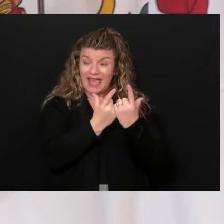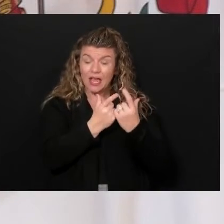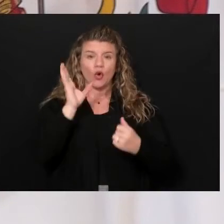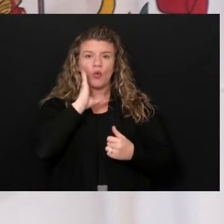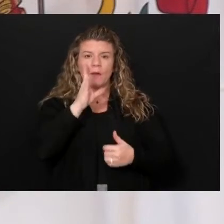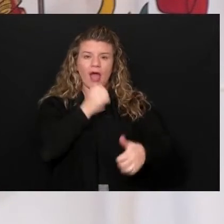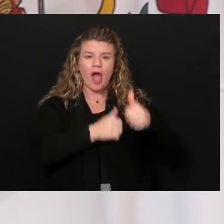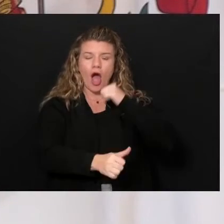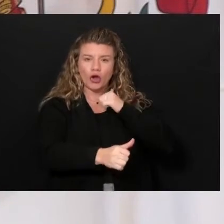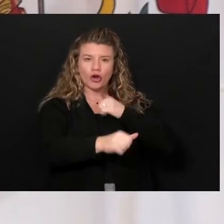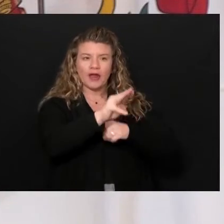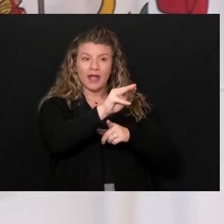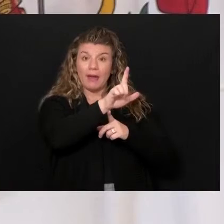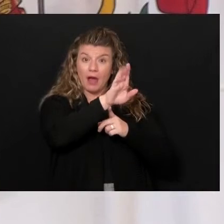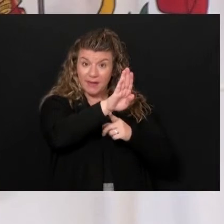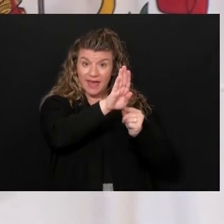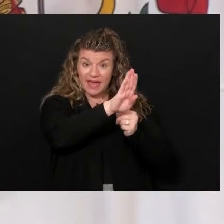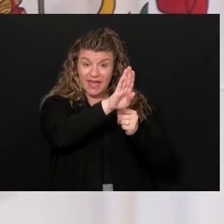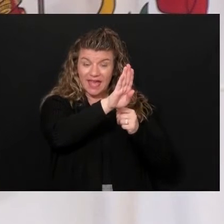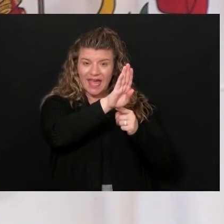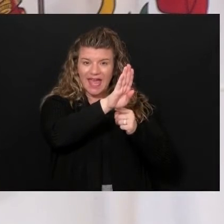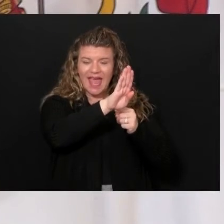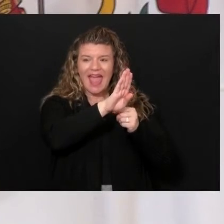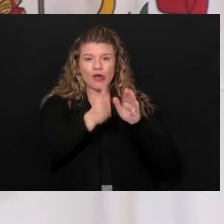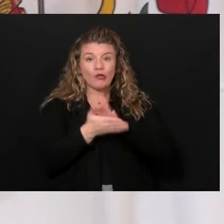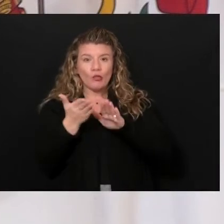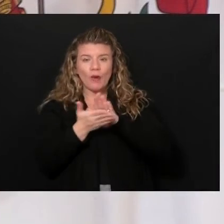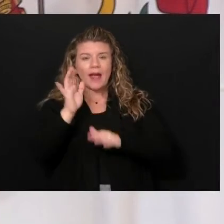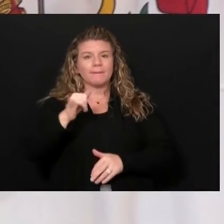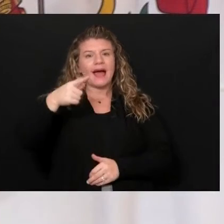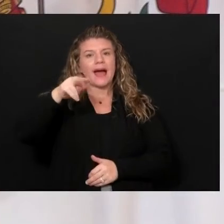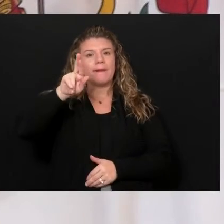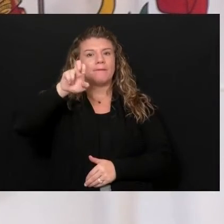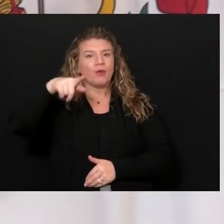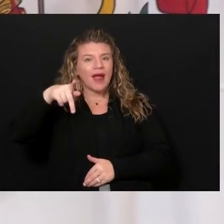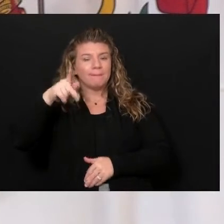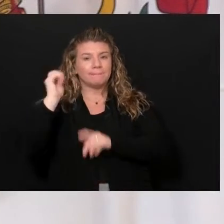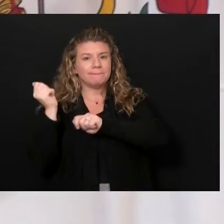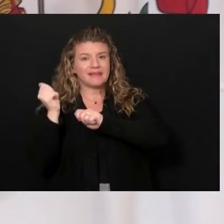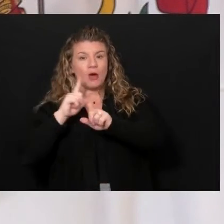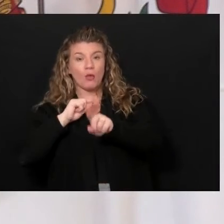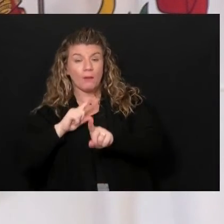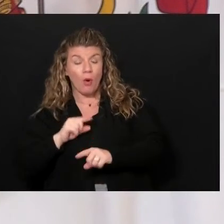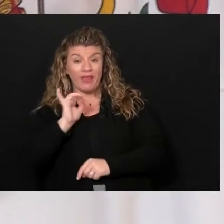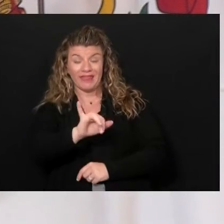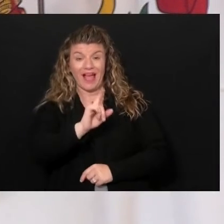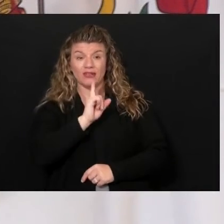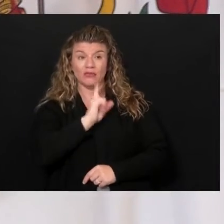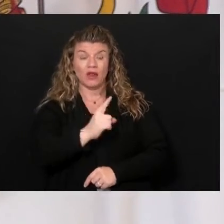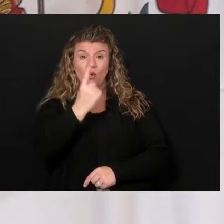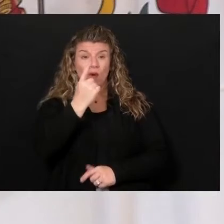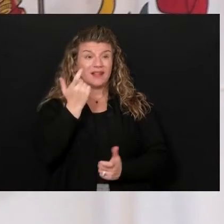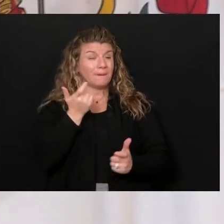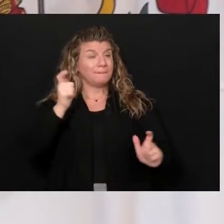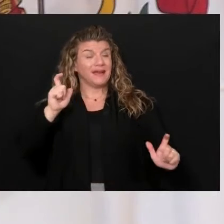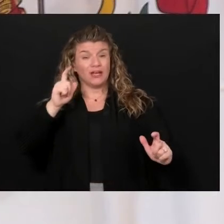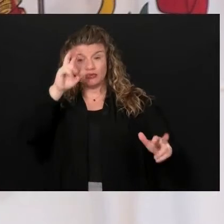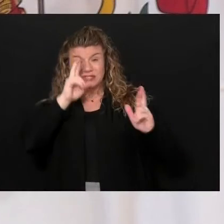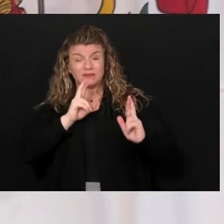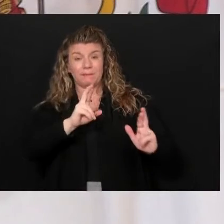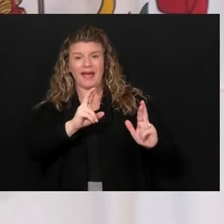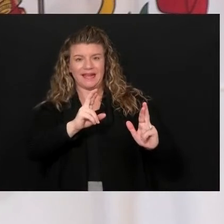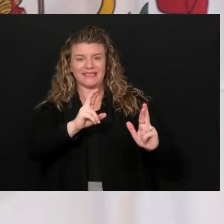League Baseball and operated by Prep Baseball Report, one of the country's biggest and most respected